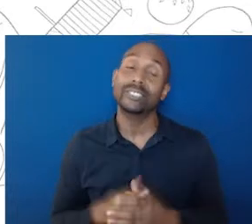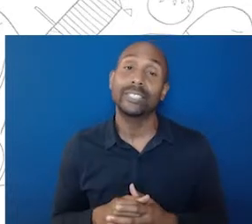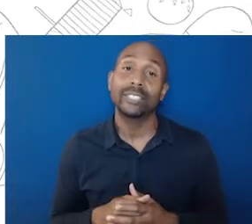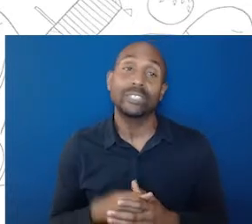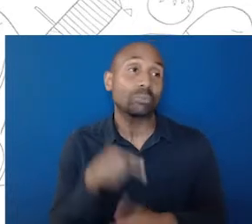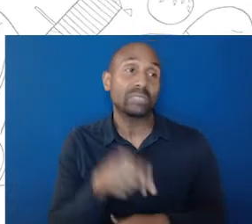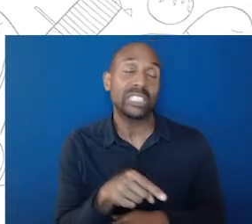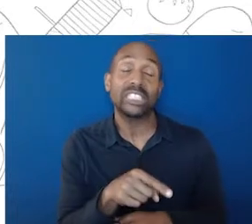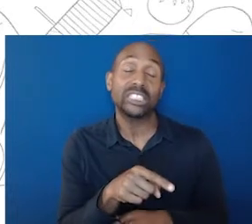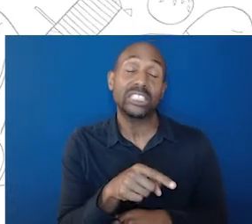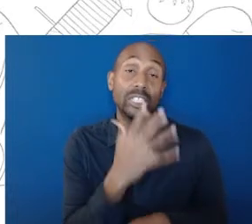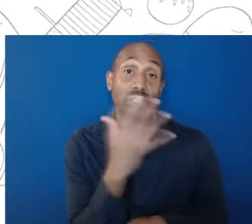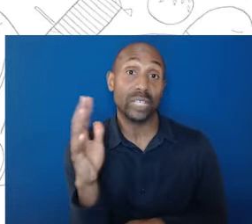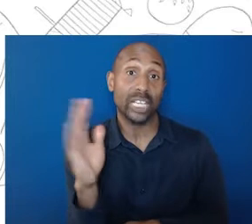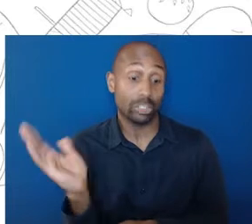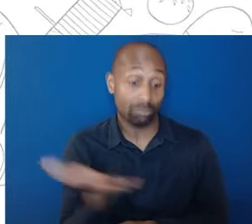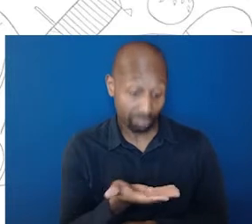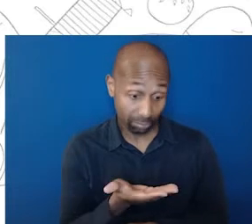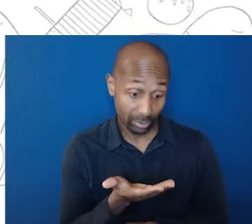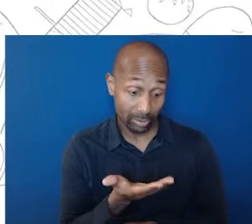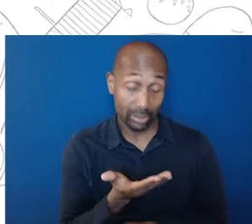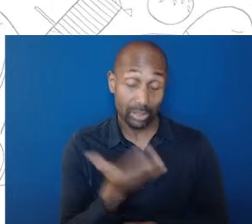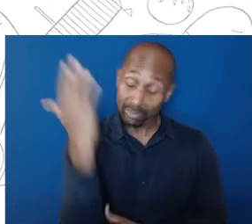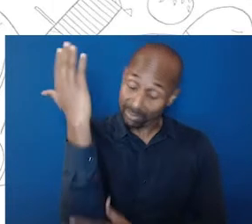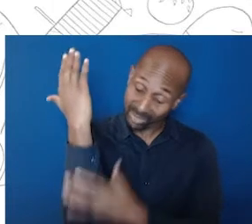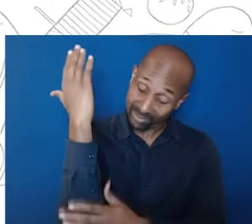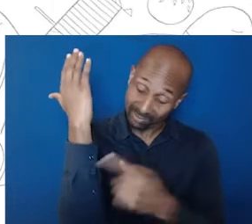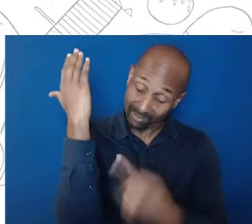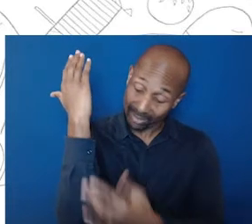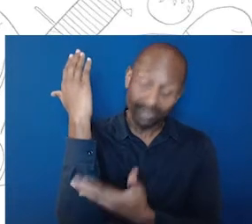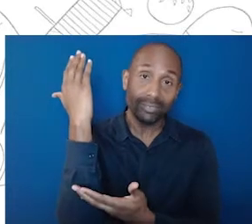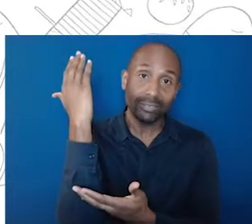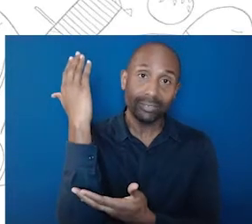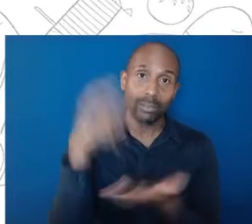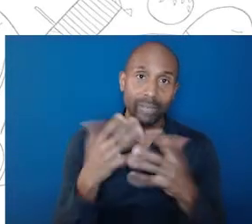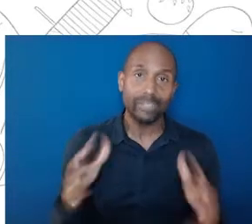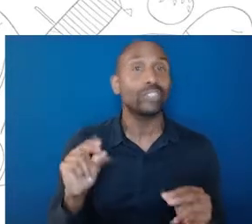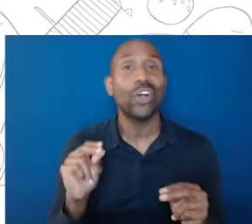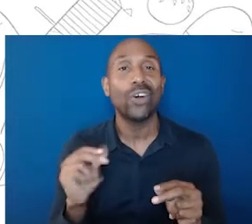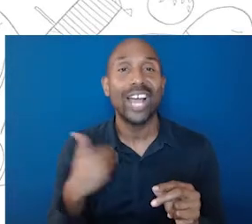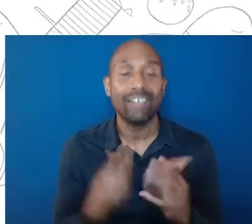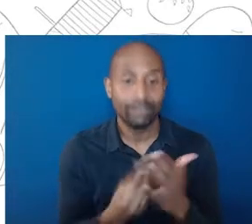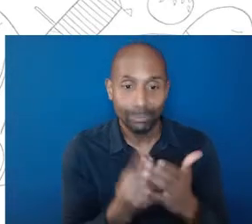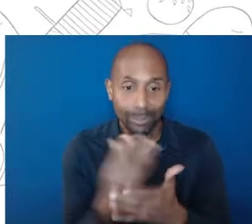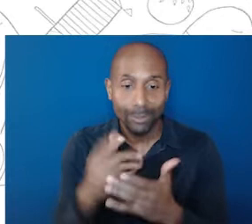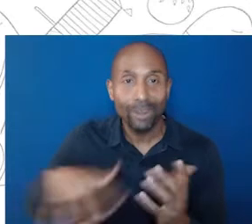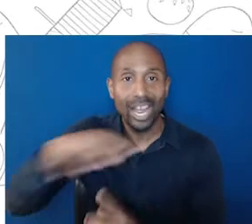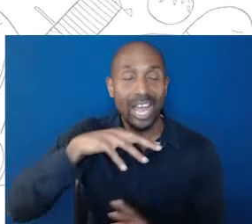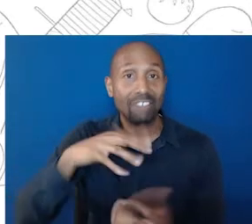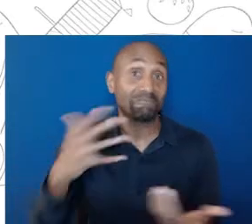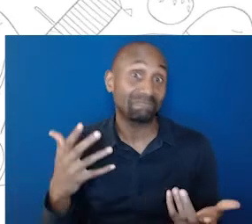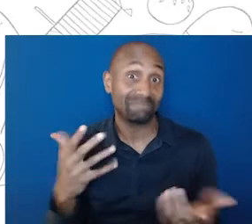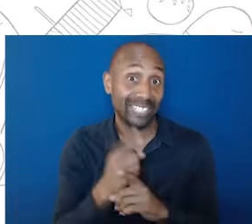as happens in nature, that's never the end of the story. So there's all these sprouts popping up. And I felt like that was just a